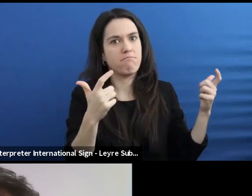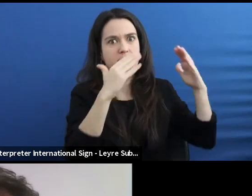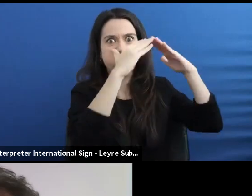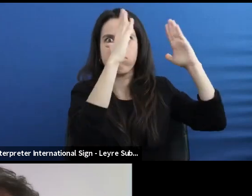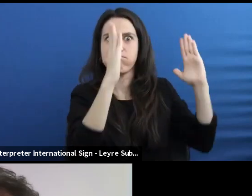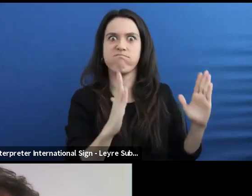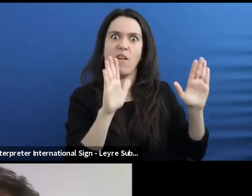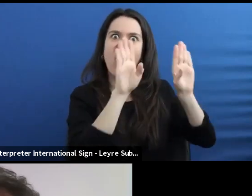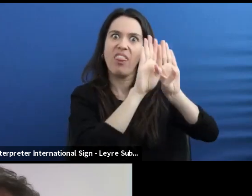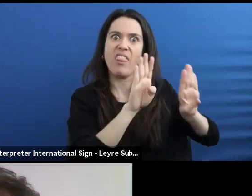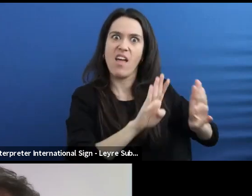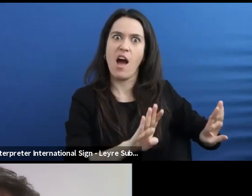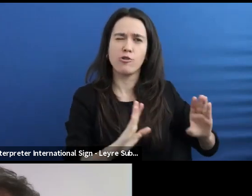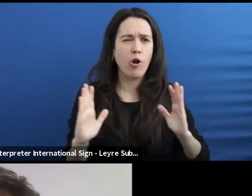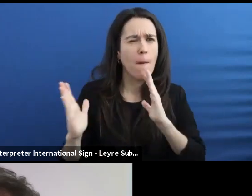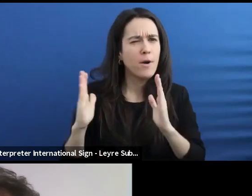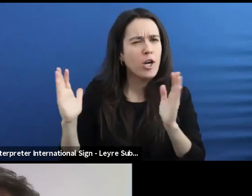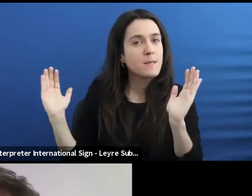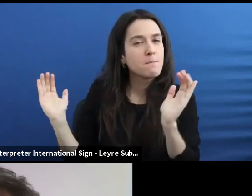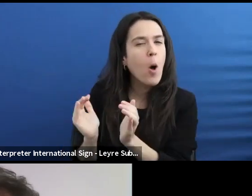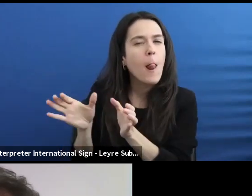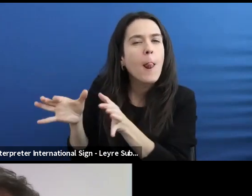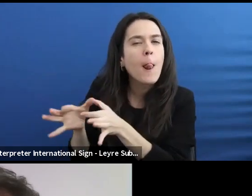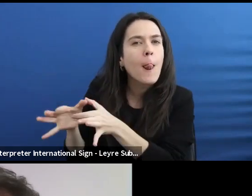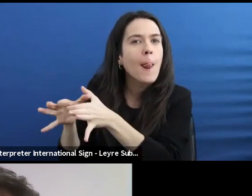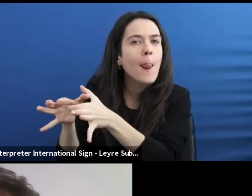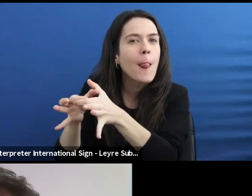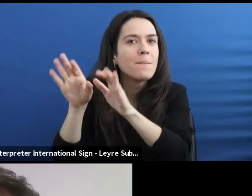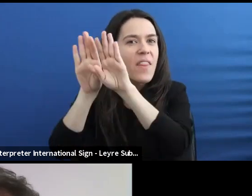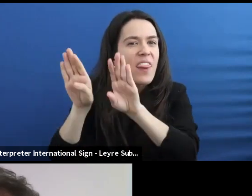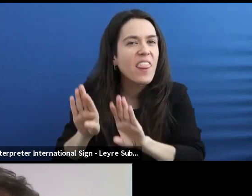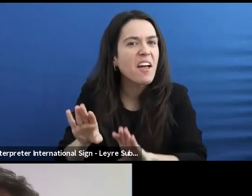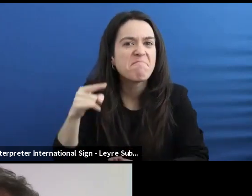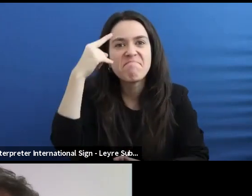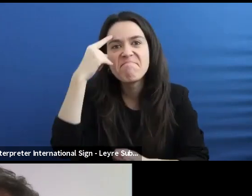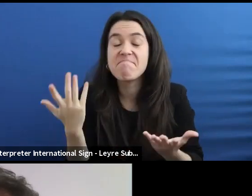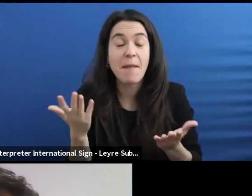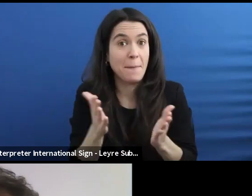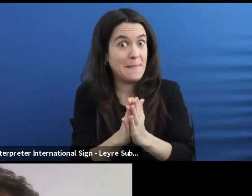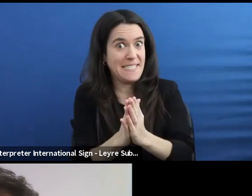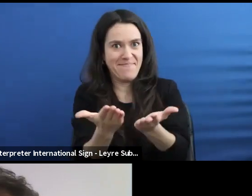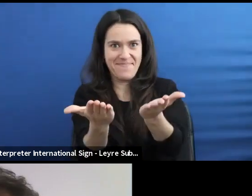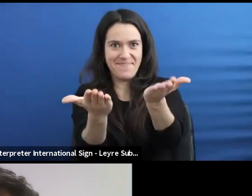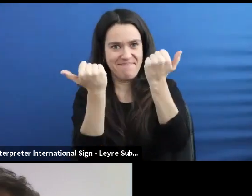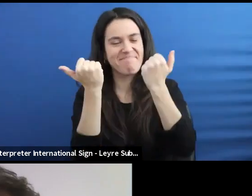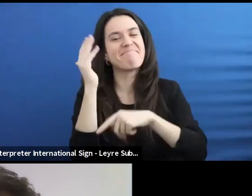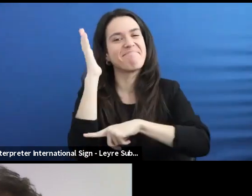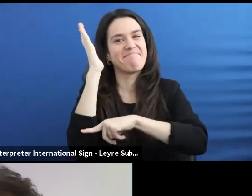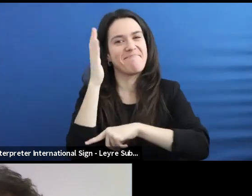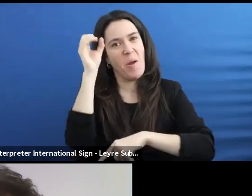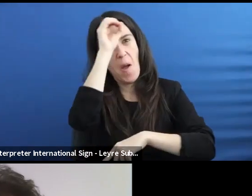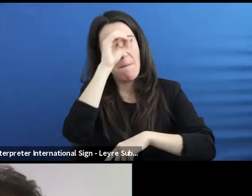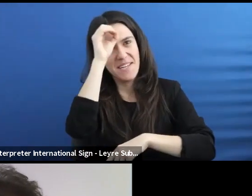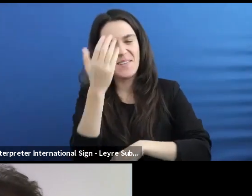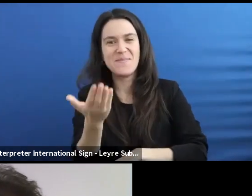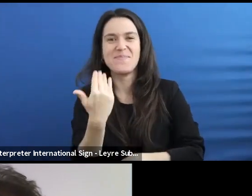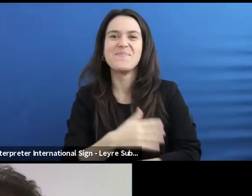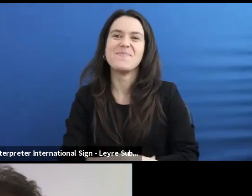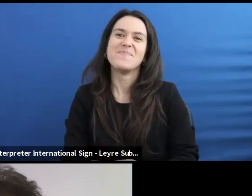and the smaller ones. But please take the floor and let us know how you as